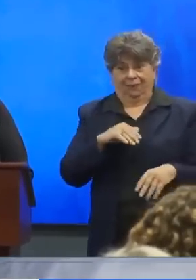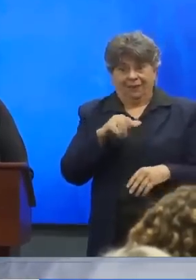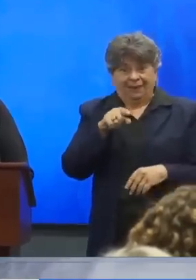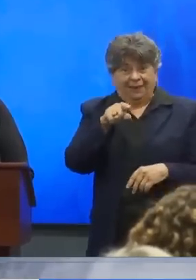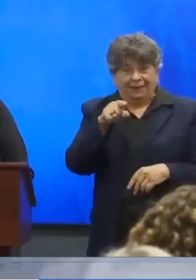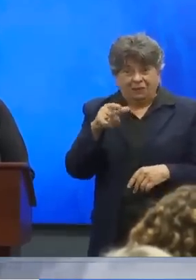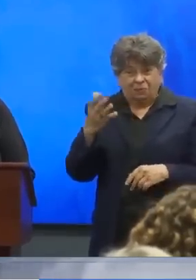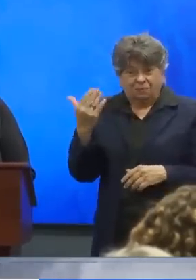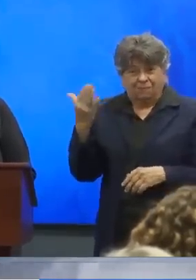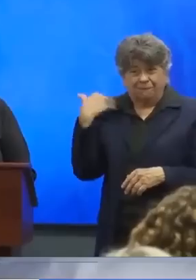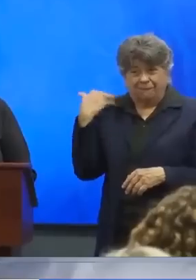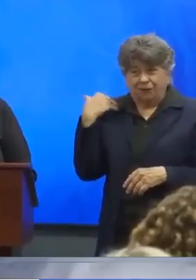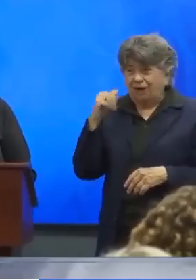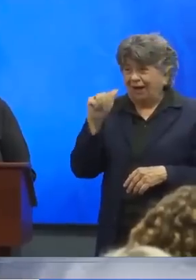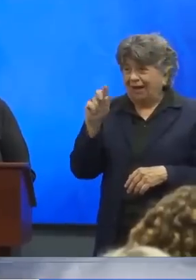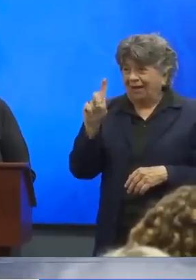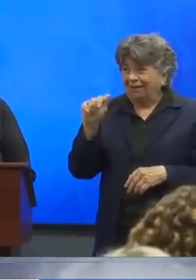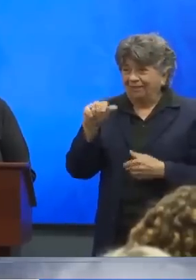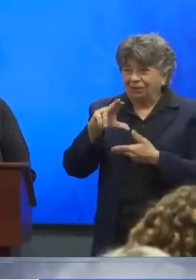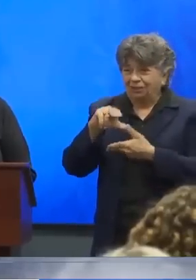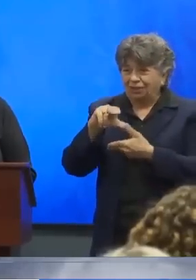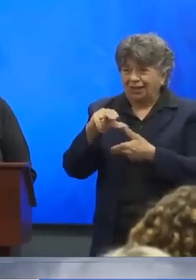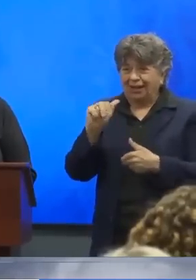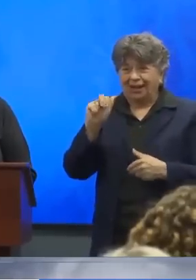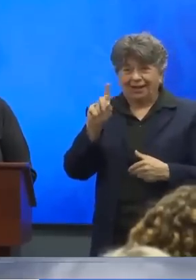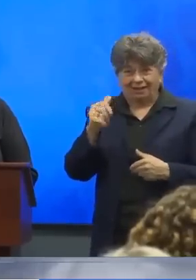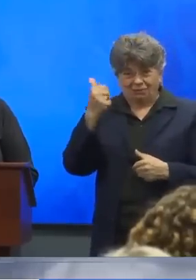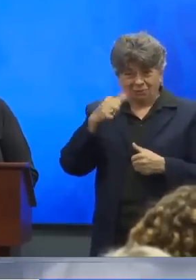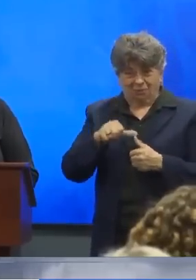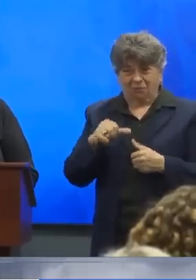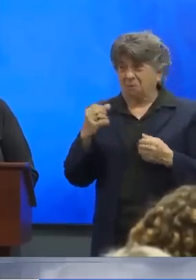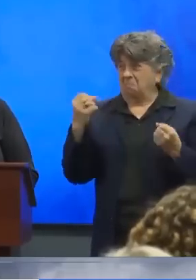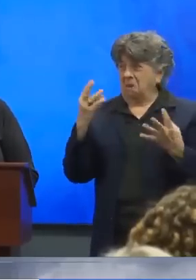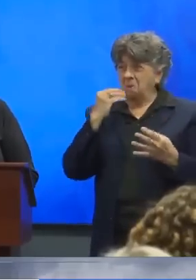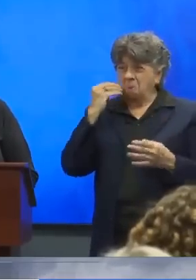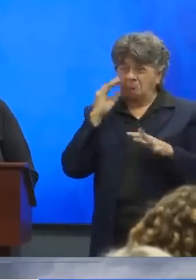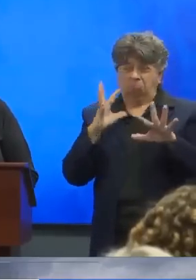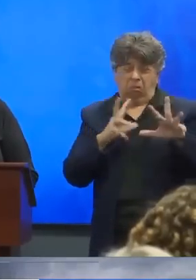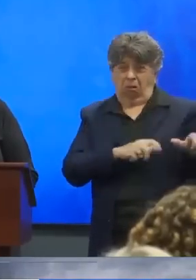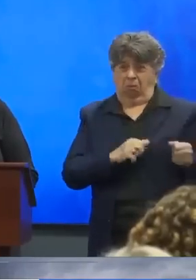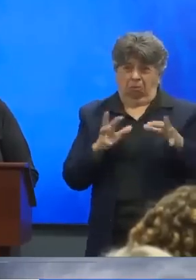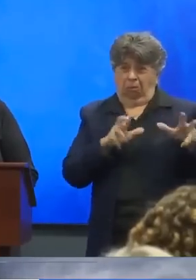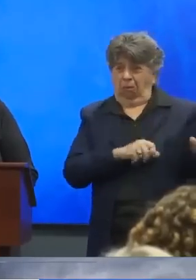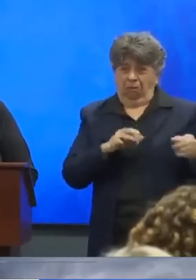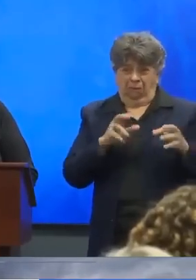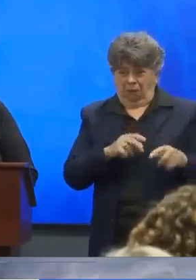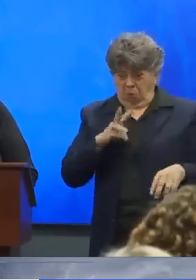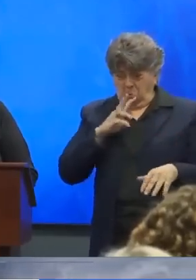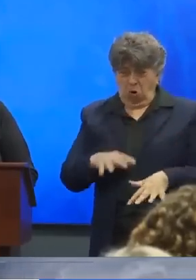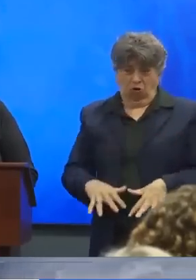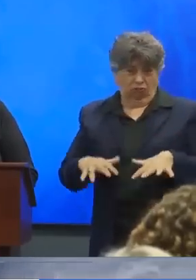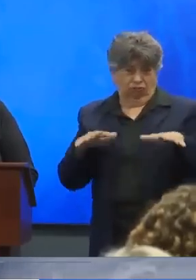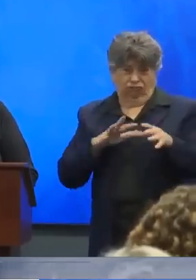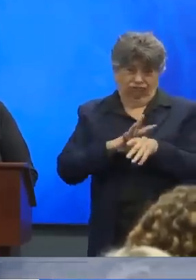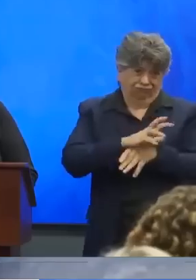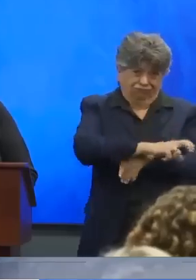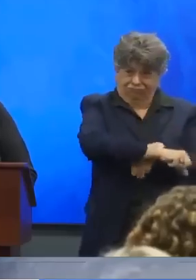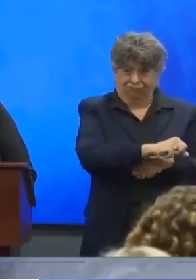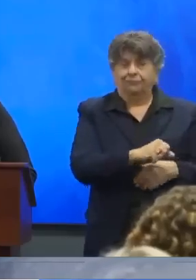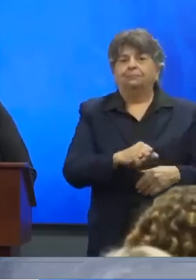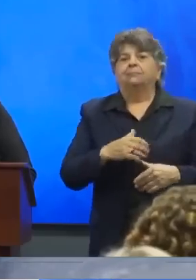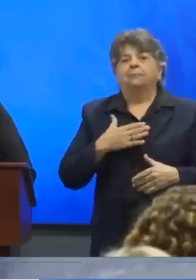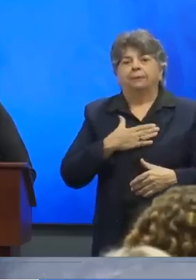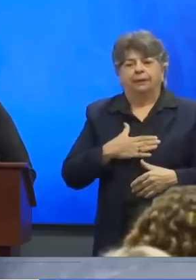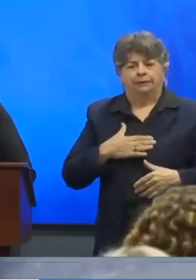inches of water in them, 20 homes that were destroyed, and hundreds more that had more water in them. So we need everybody to take this